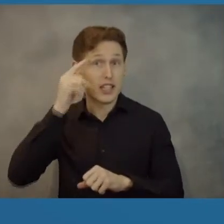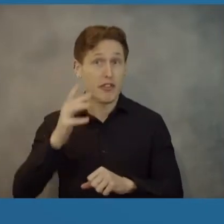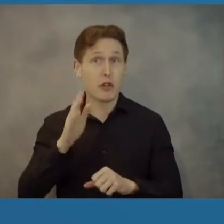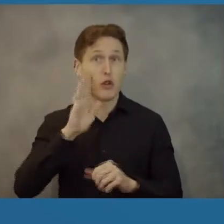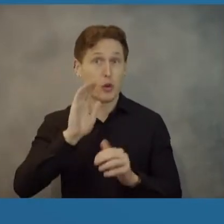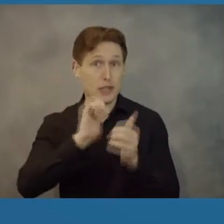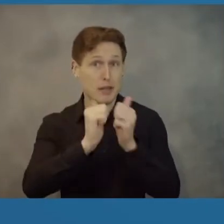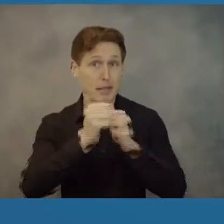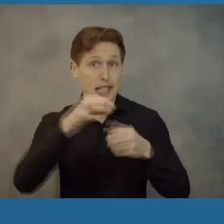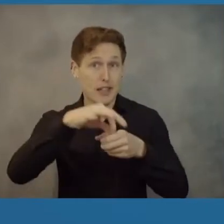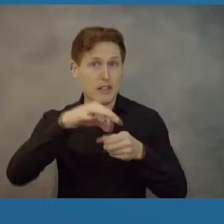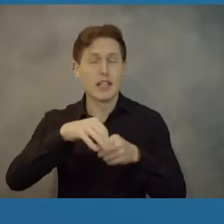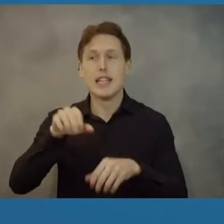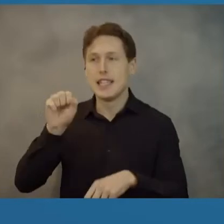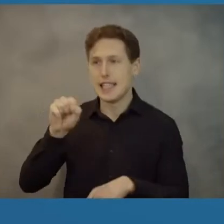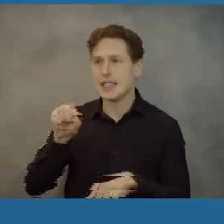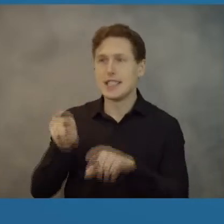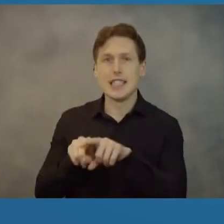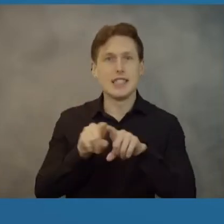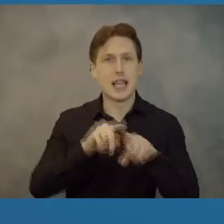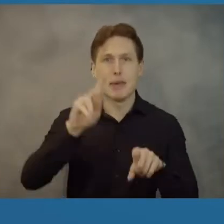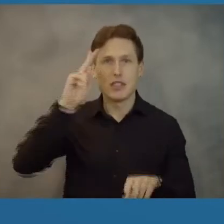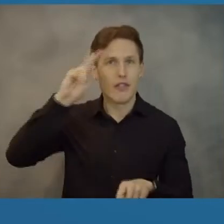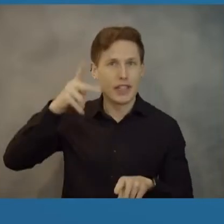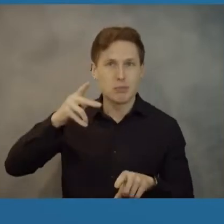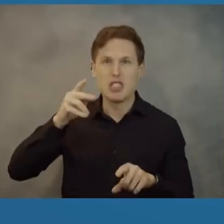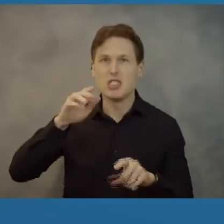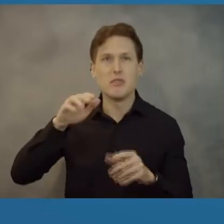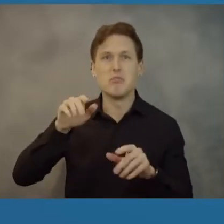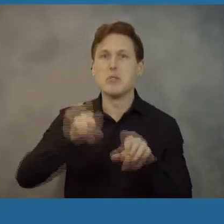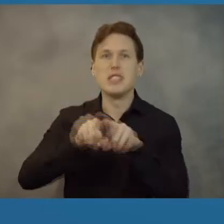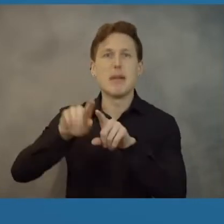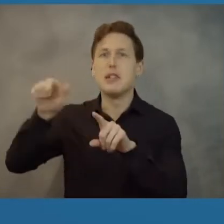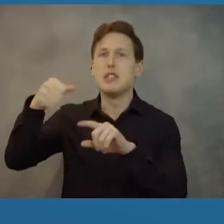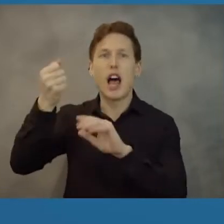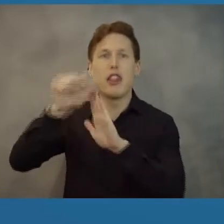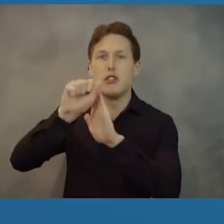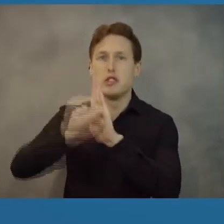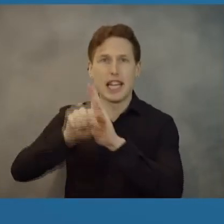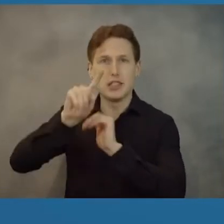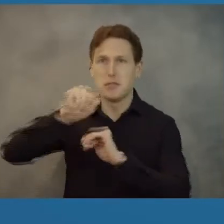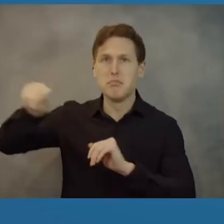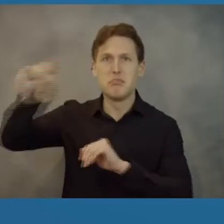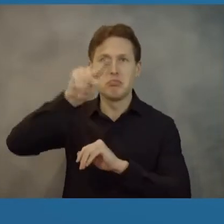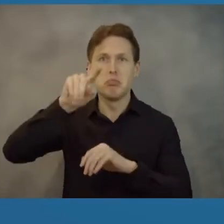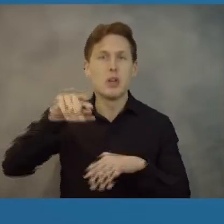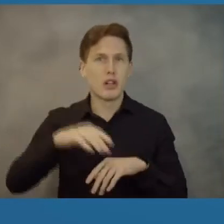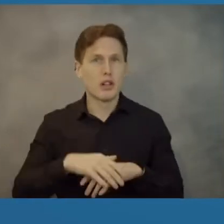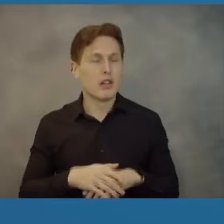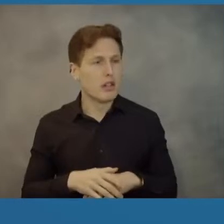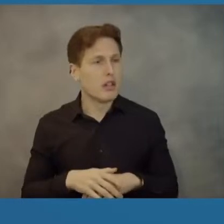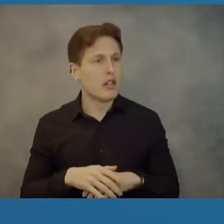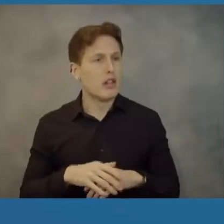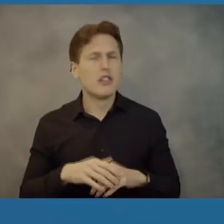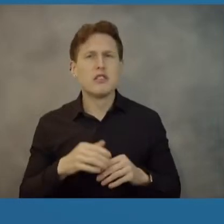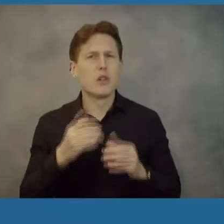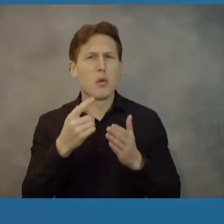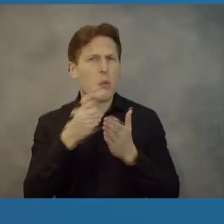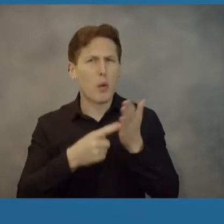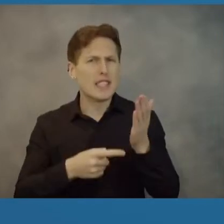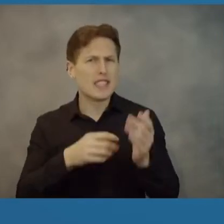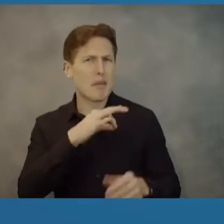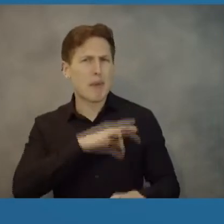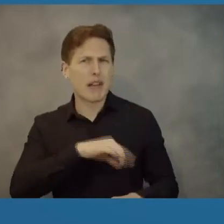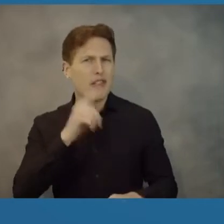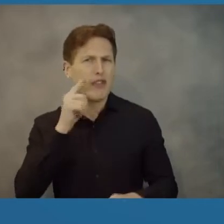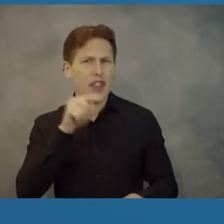other states, yes. We'll connect Brian and other members of our team before. Well, I think Yeah. we all would benefit from. Do you want to explain the involuntary? Deal.